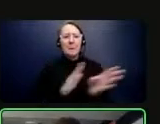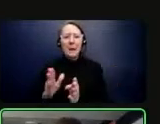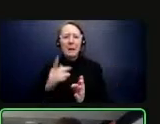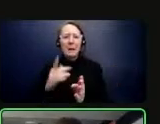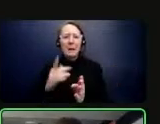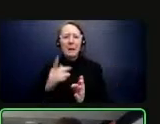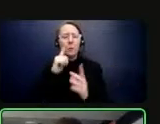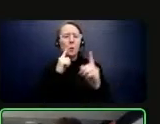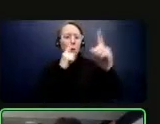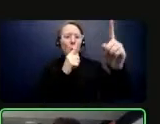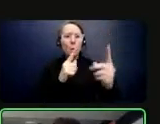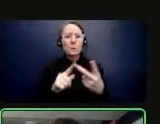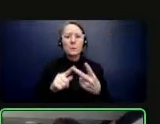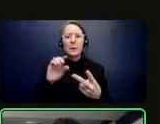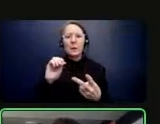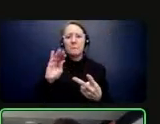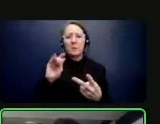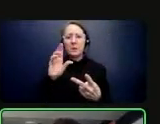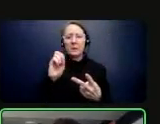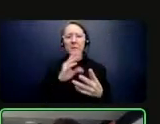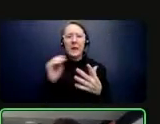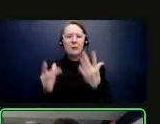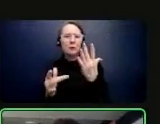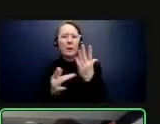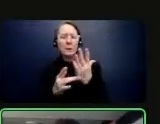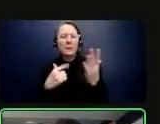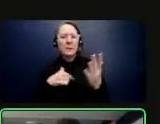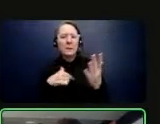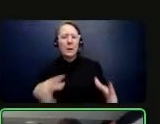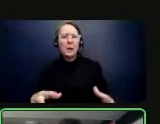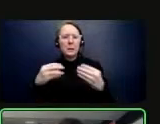strategies that we adopt. So we identify whether the